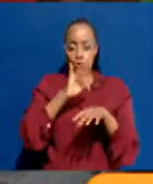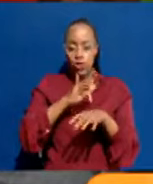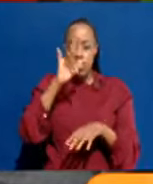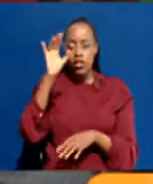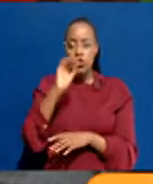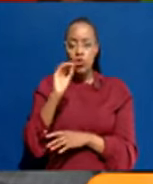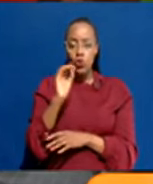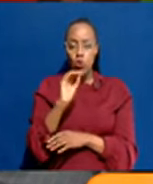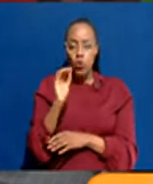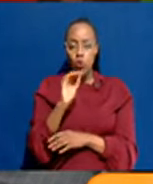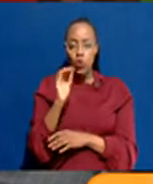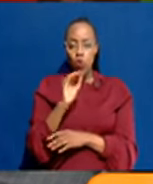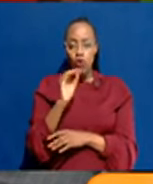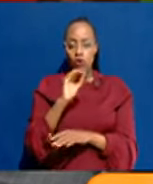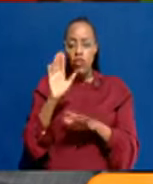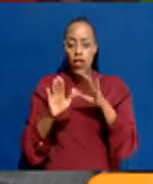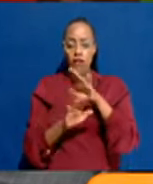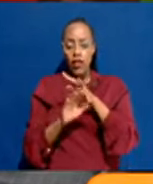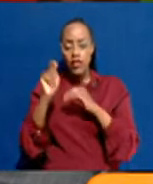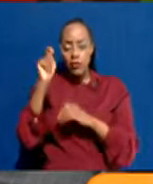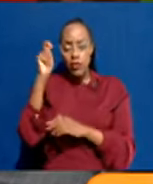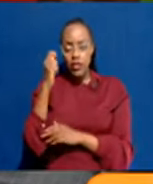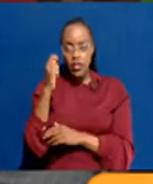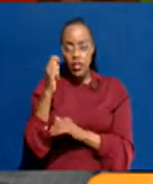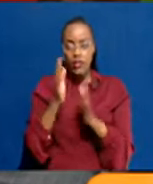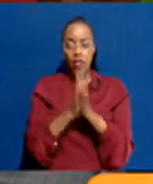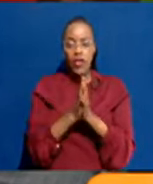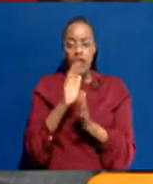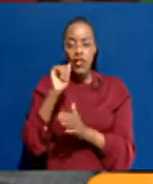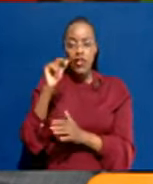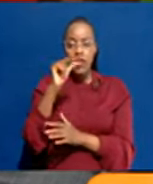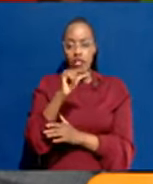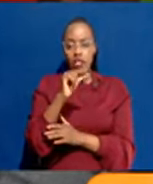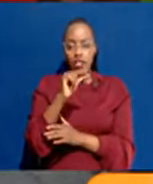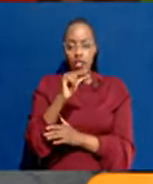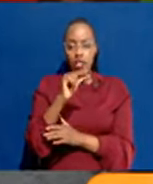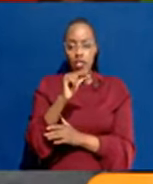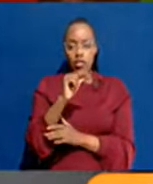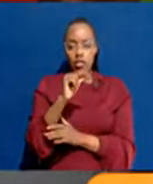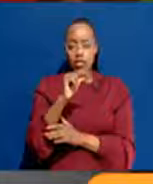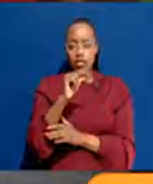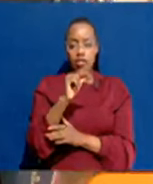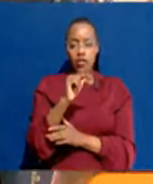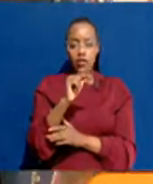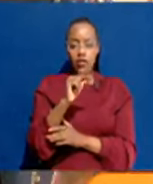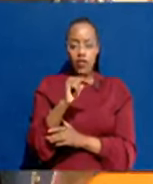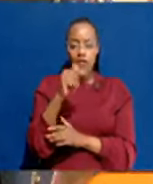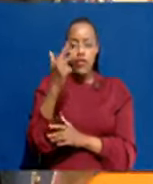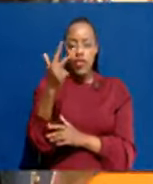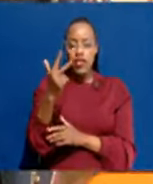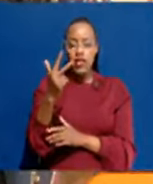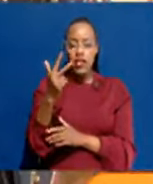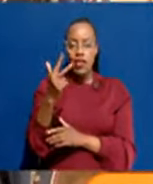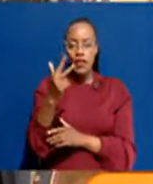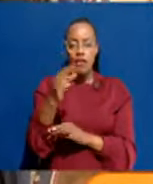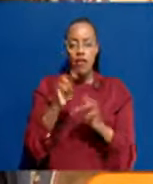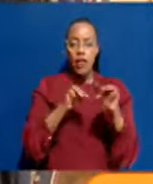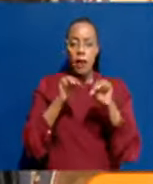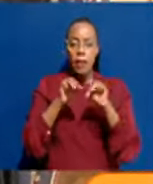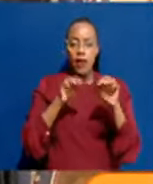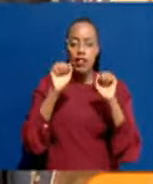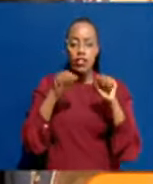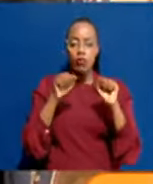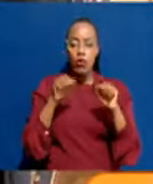But the vice president and the attorney general. You know, three of them can manage a government.